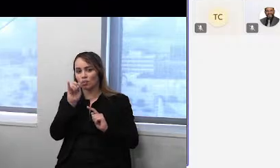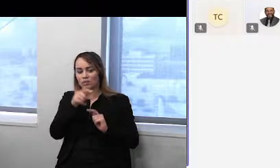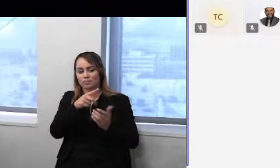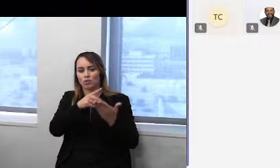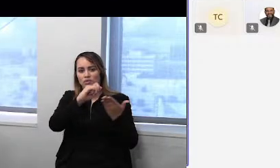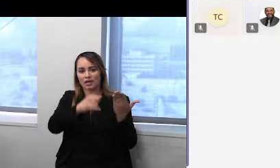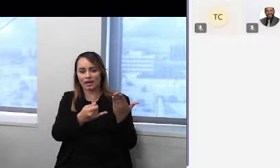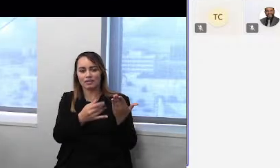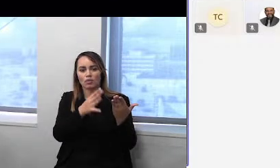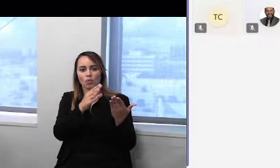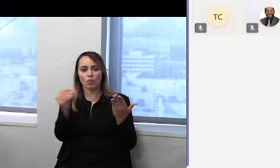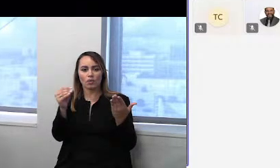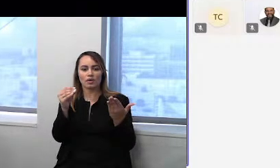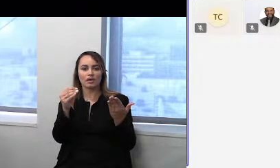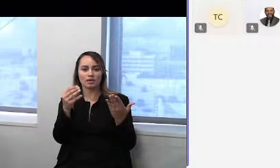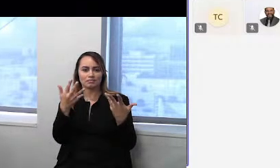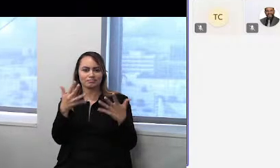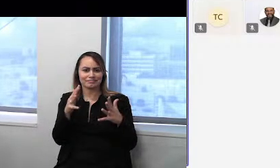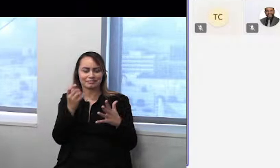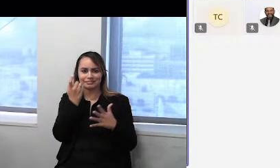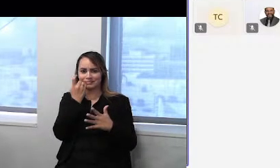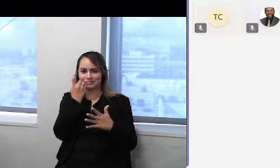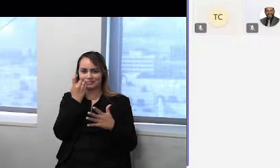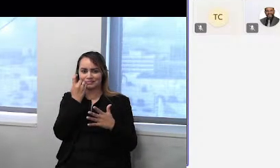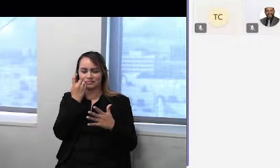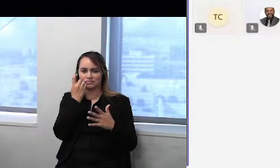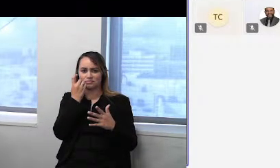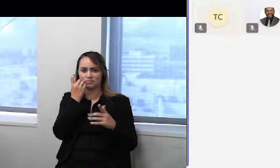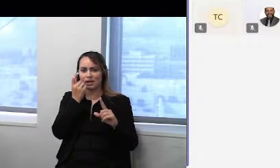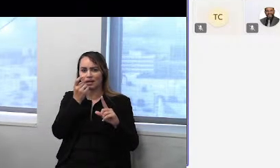was updated from an original size that was